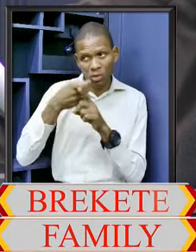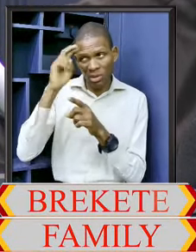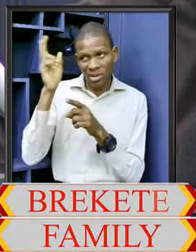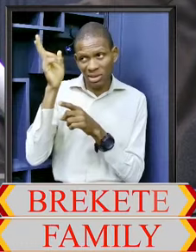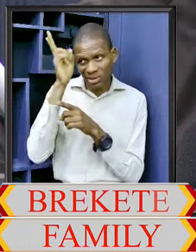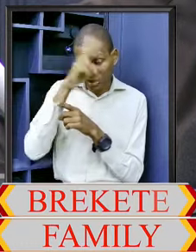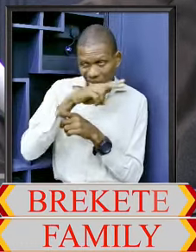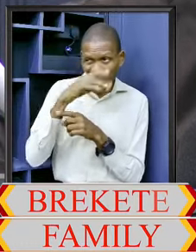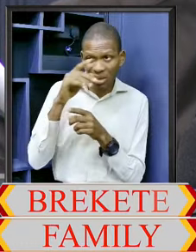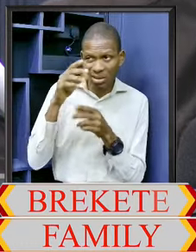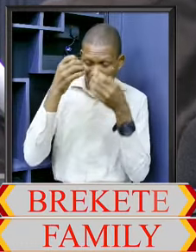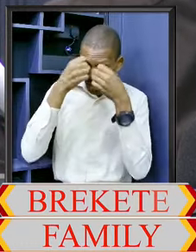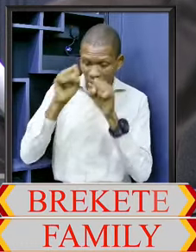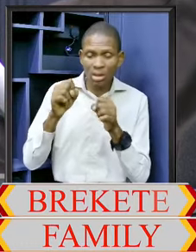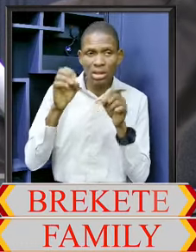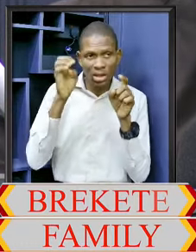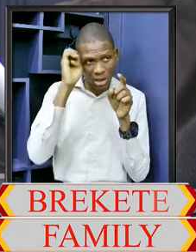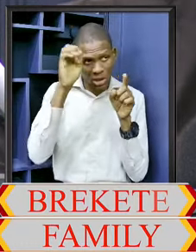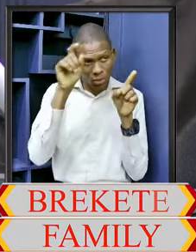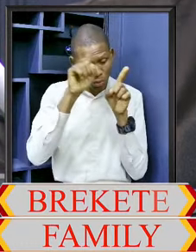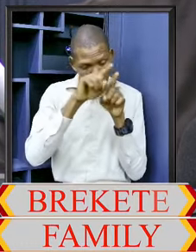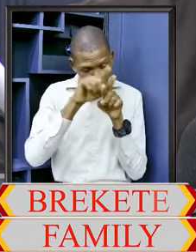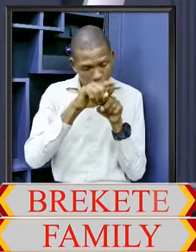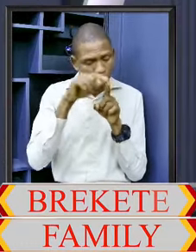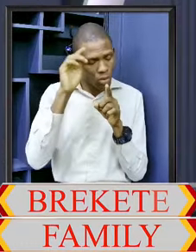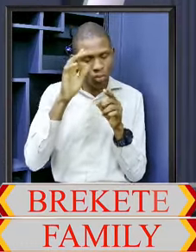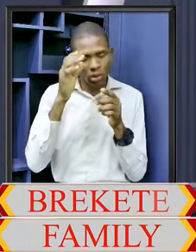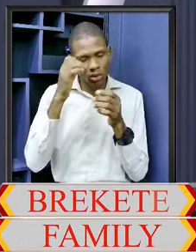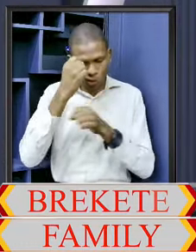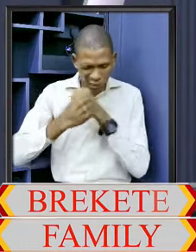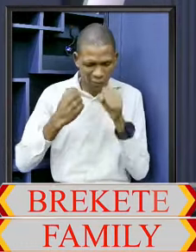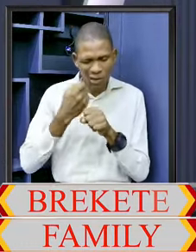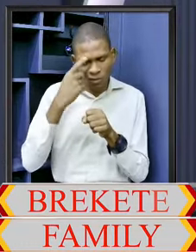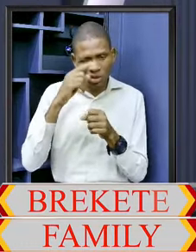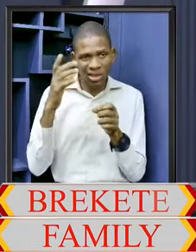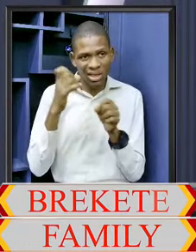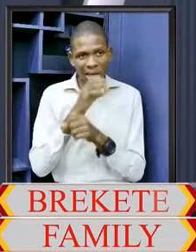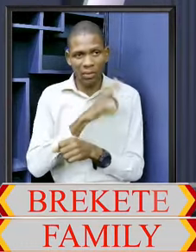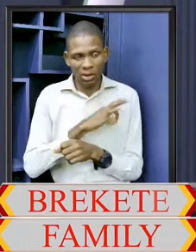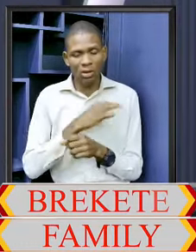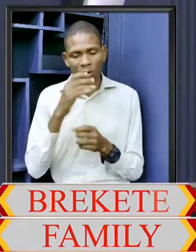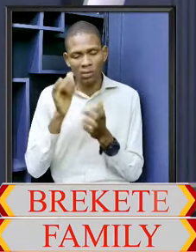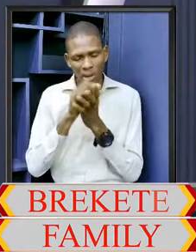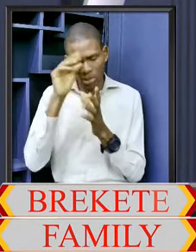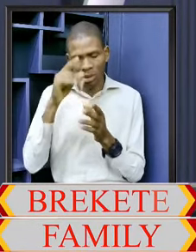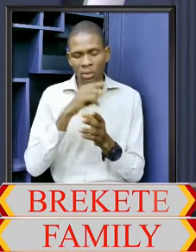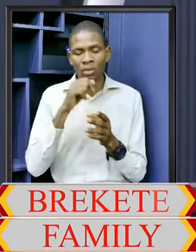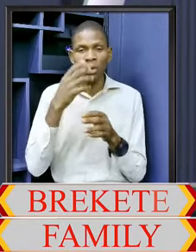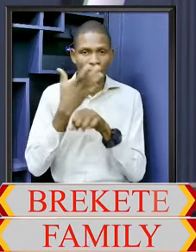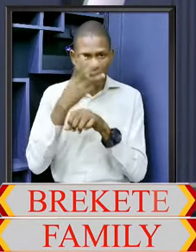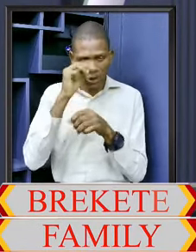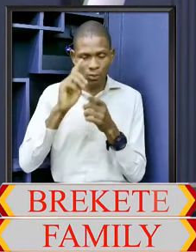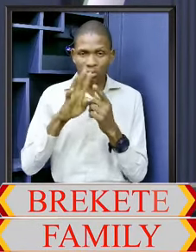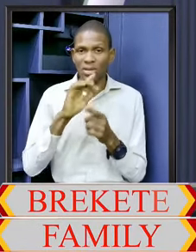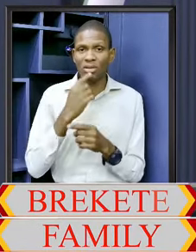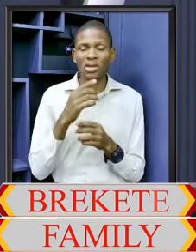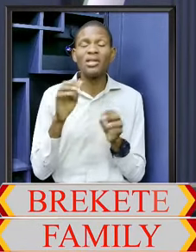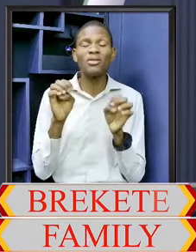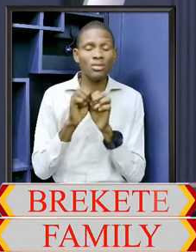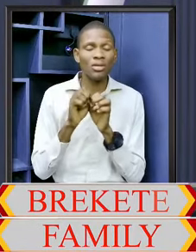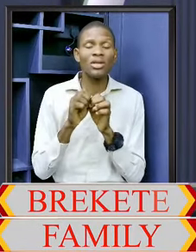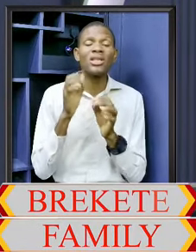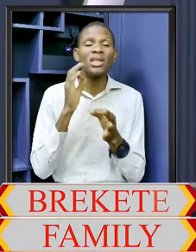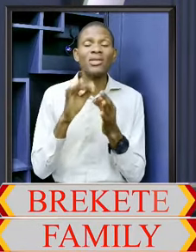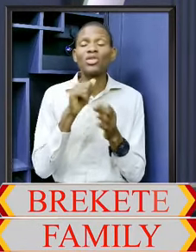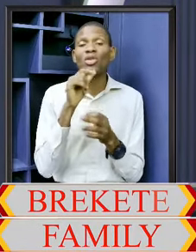greed, according to him. Him too go suffer for taking advantage of the man. So we no go beg and make him serious. In fact, if he no